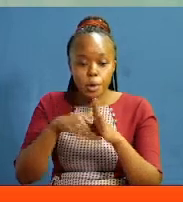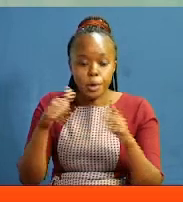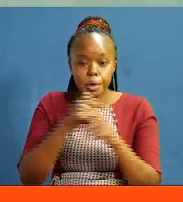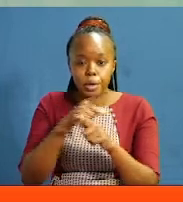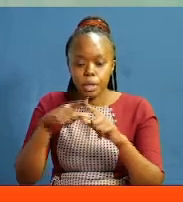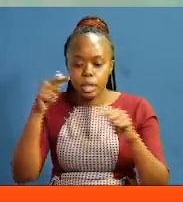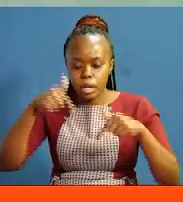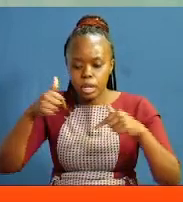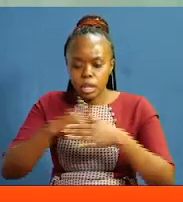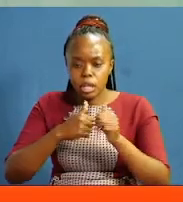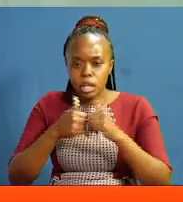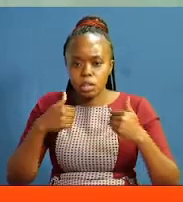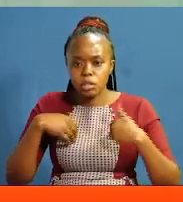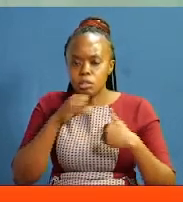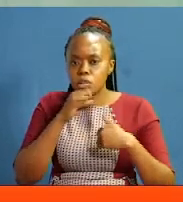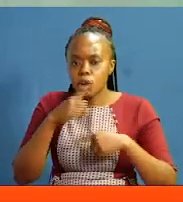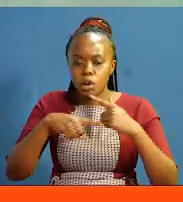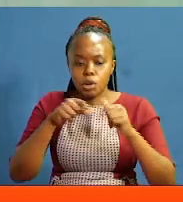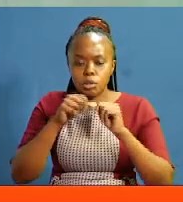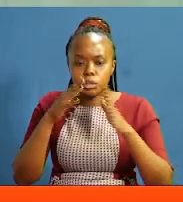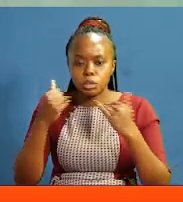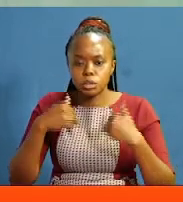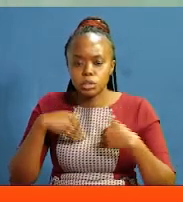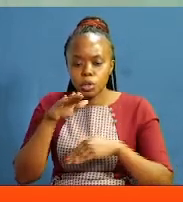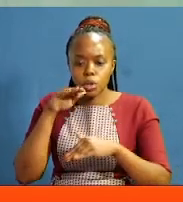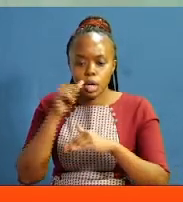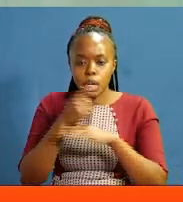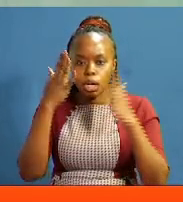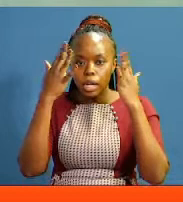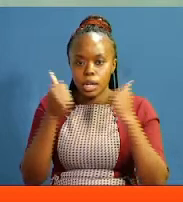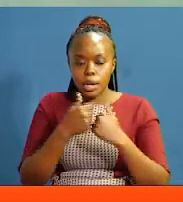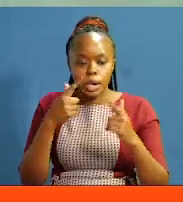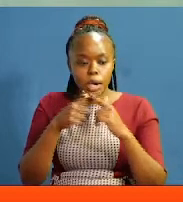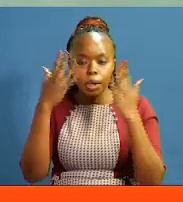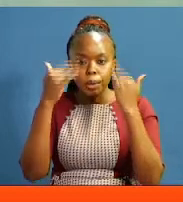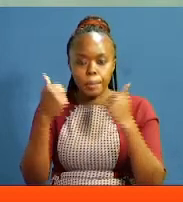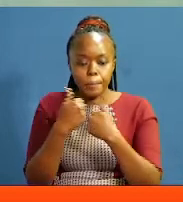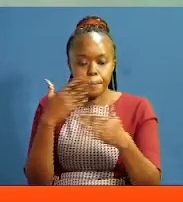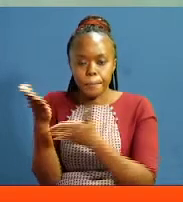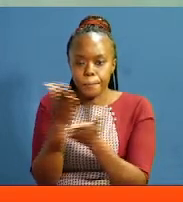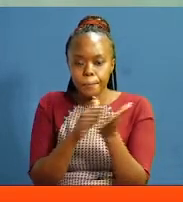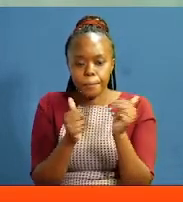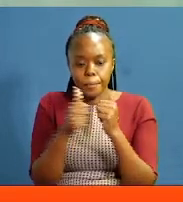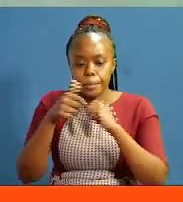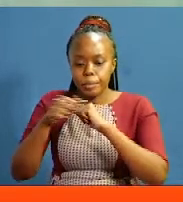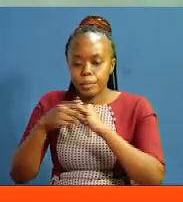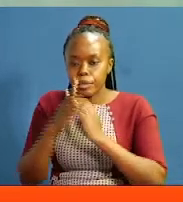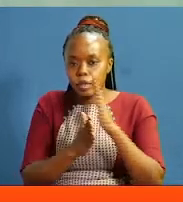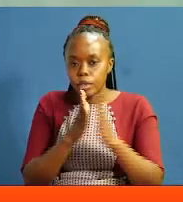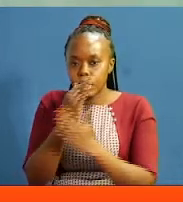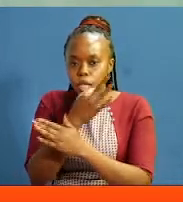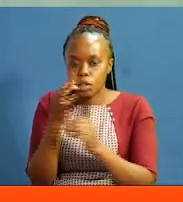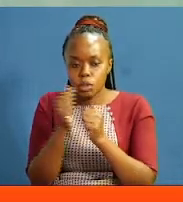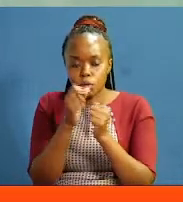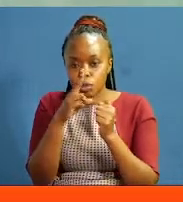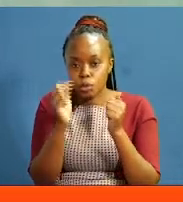the fields immediately after maturity. The farmers have attributed the current crisis to the recently introduced Irish potato regulations of